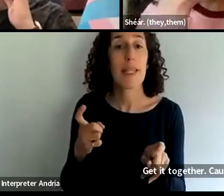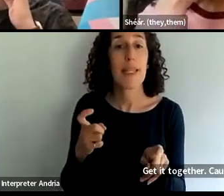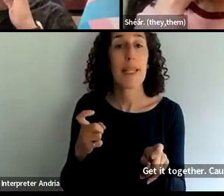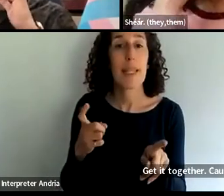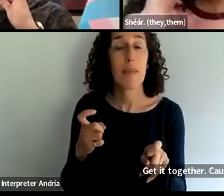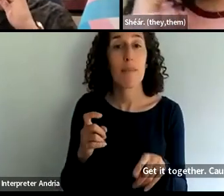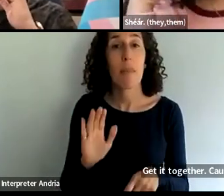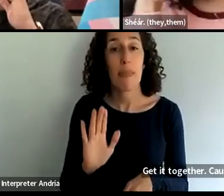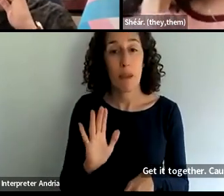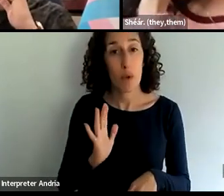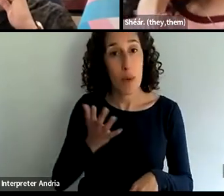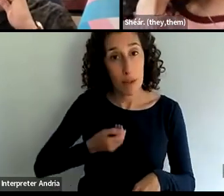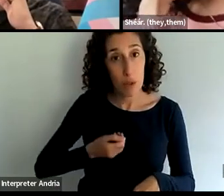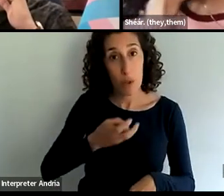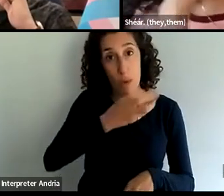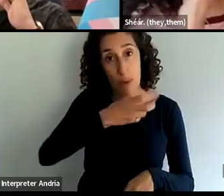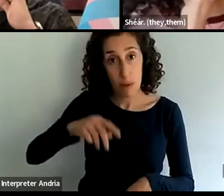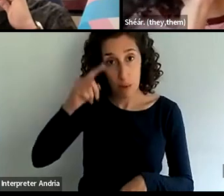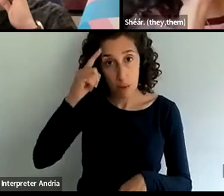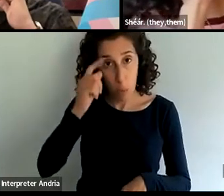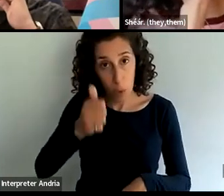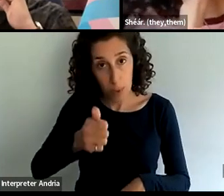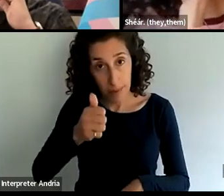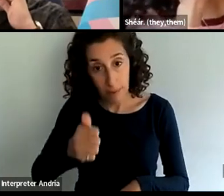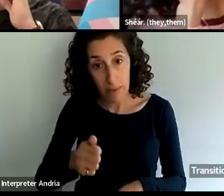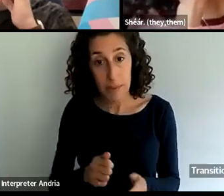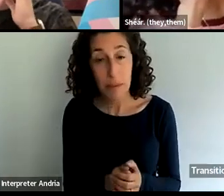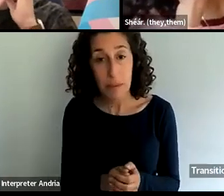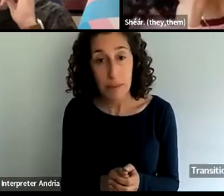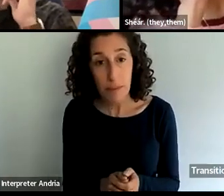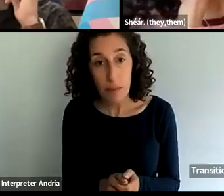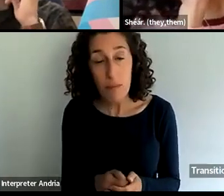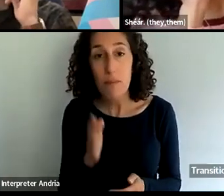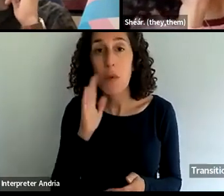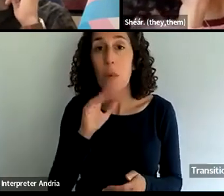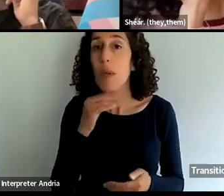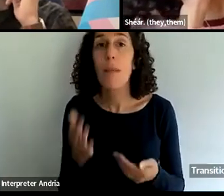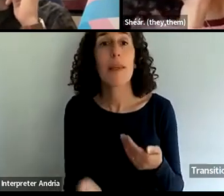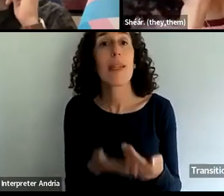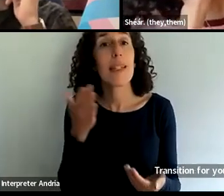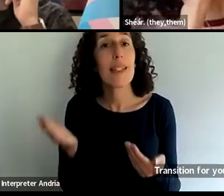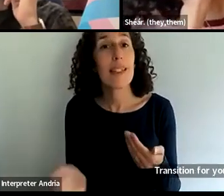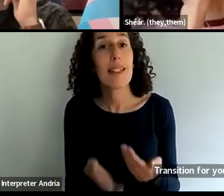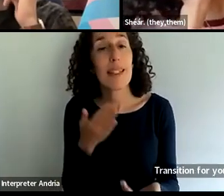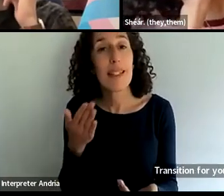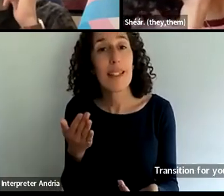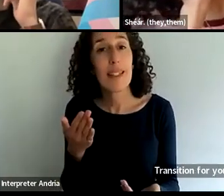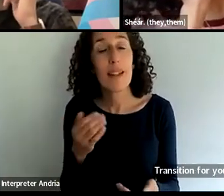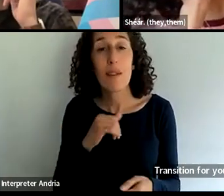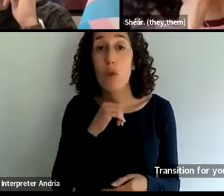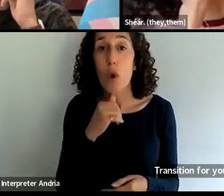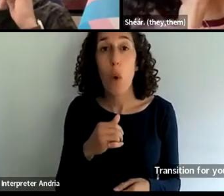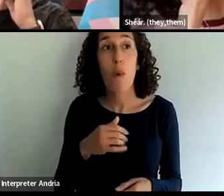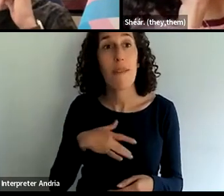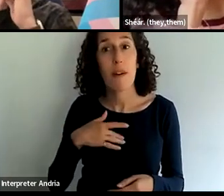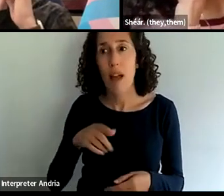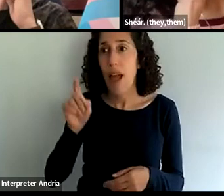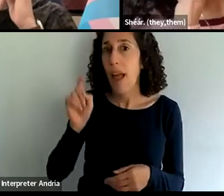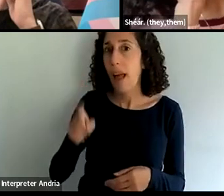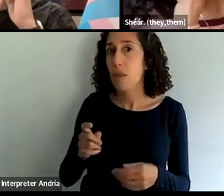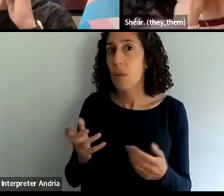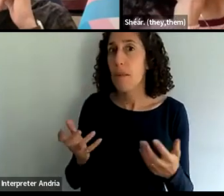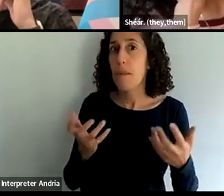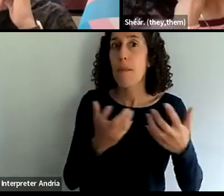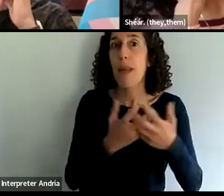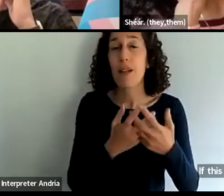Transition for you. It is not going to be easy. So don't sit here. If this is what you feel, don't sit here and